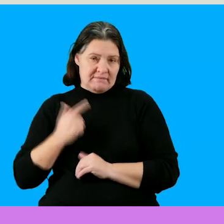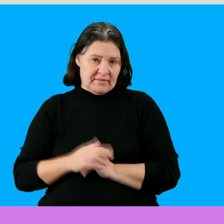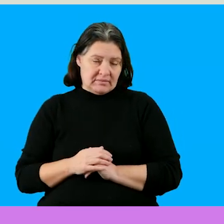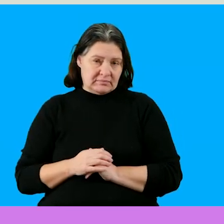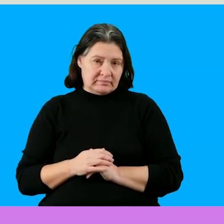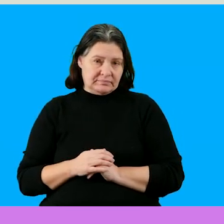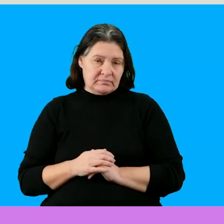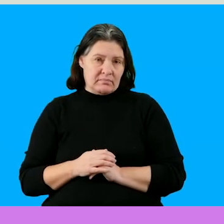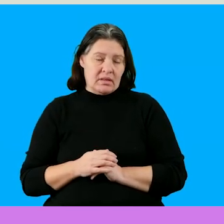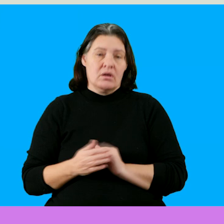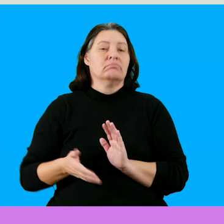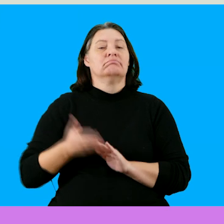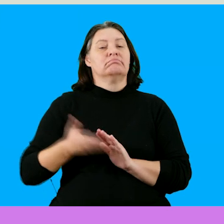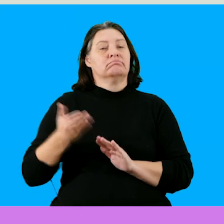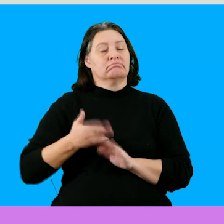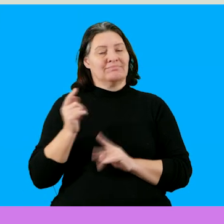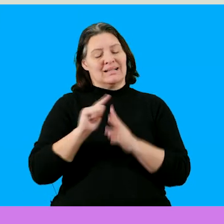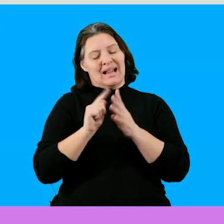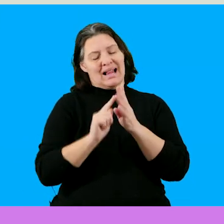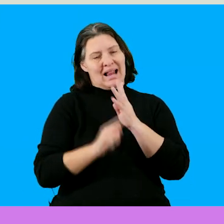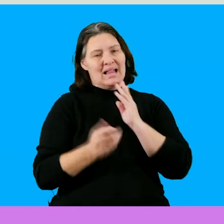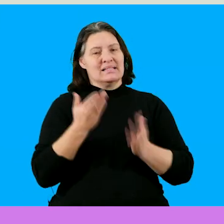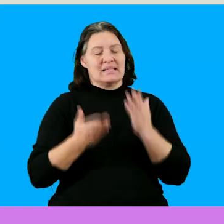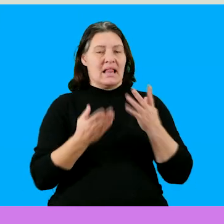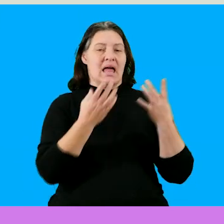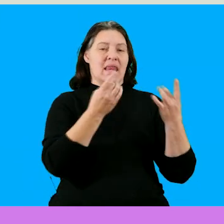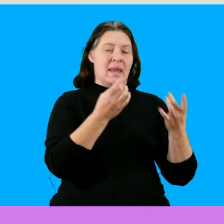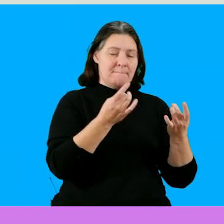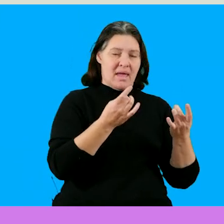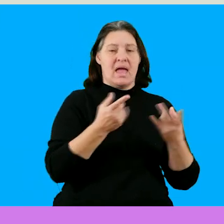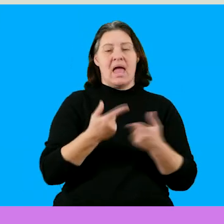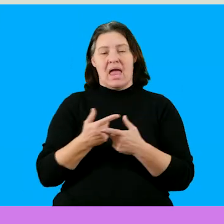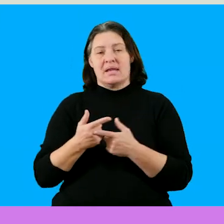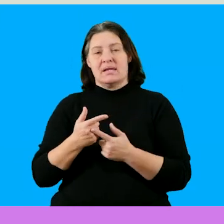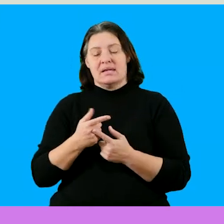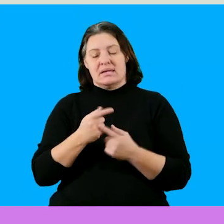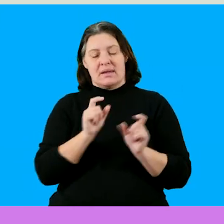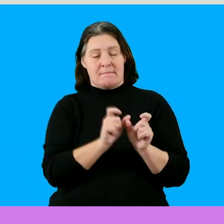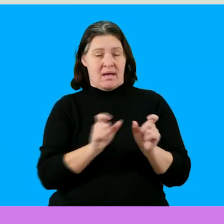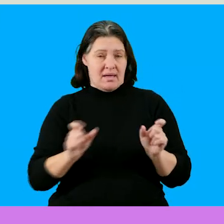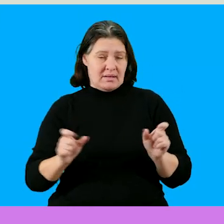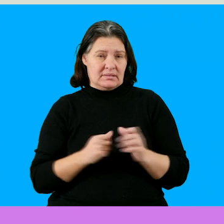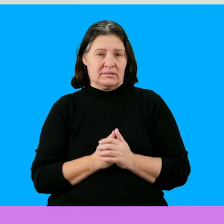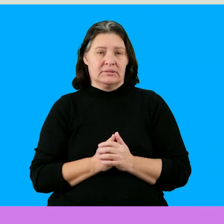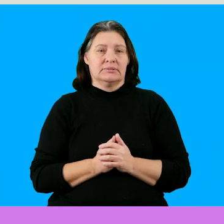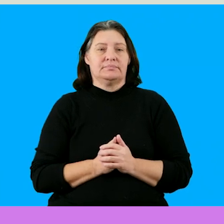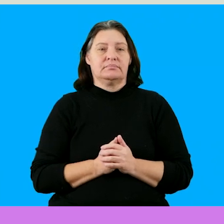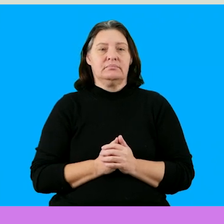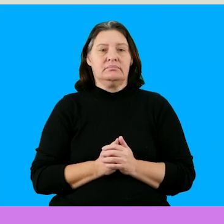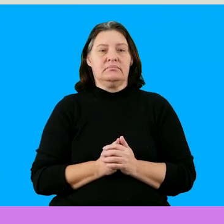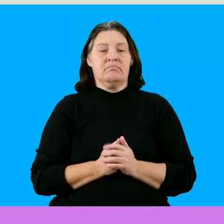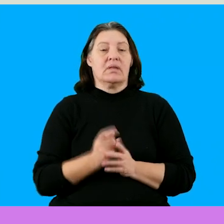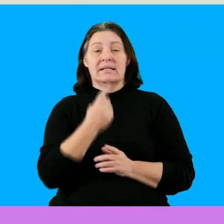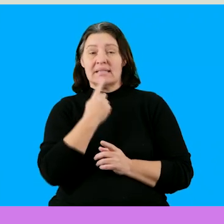reality. Now let's quickly run through the different types of scales, the number scale and the bar scale, just highlight some important aspects of